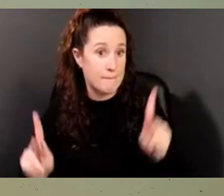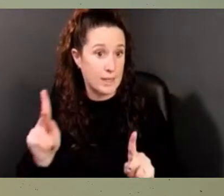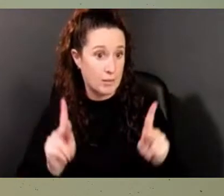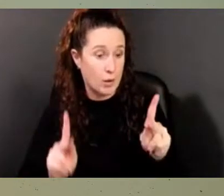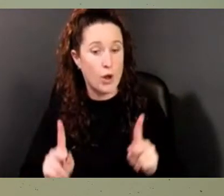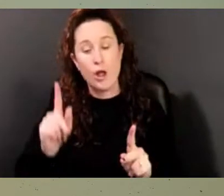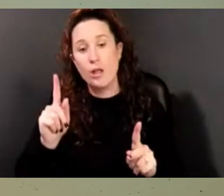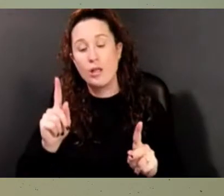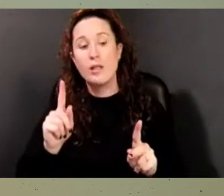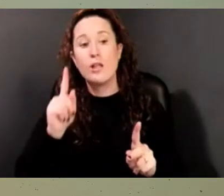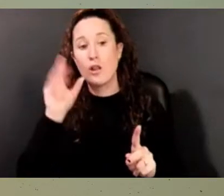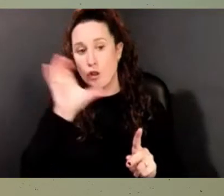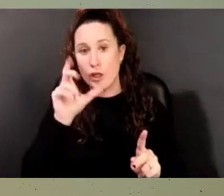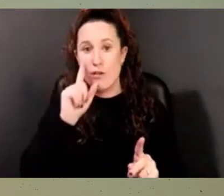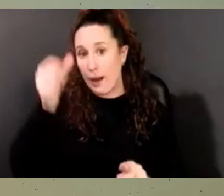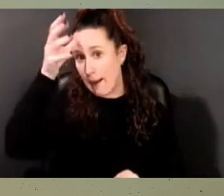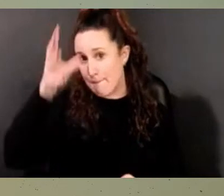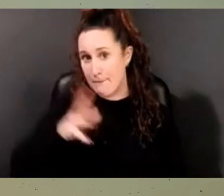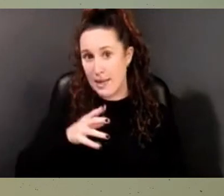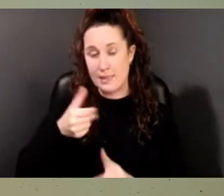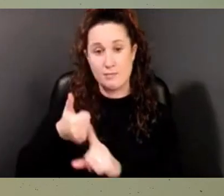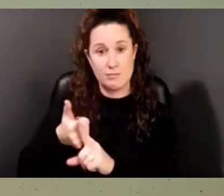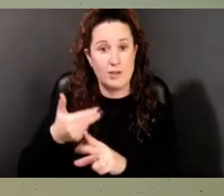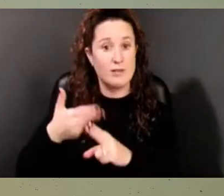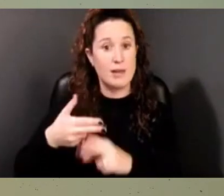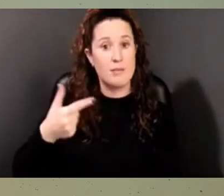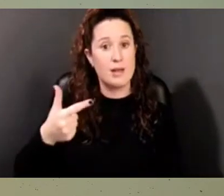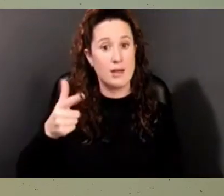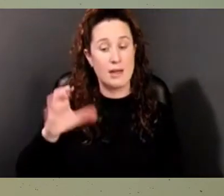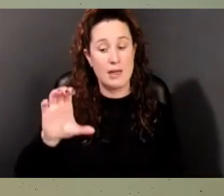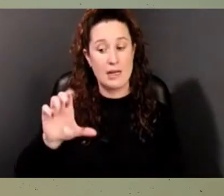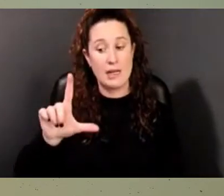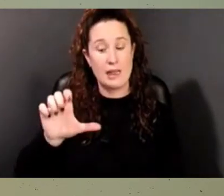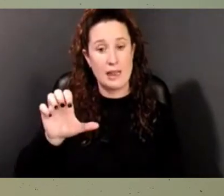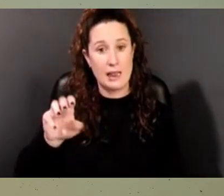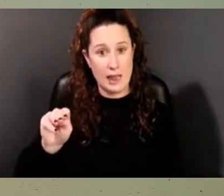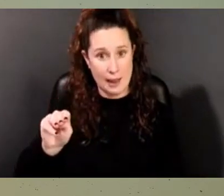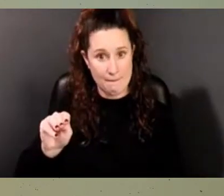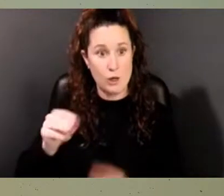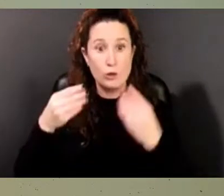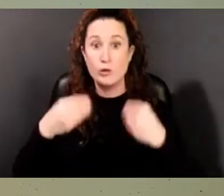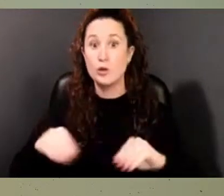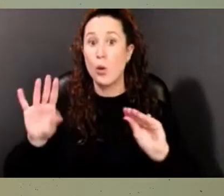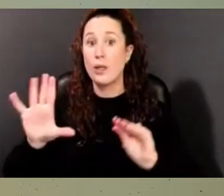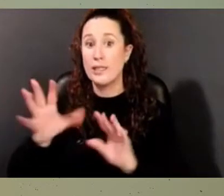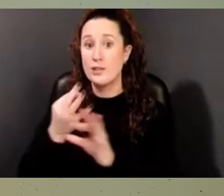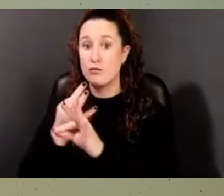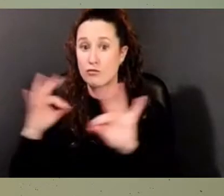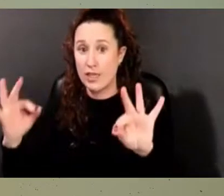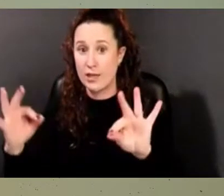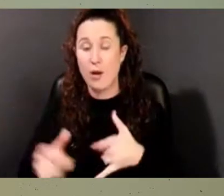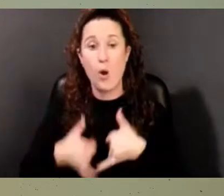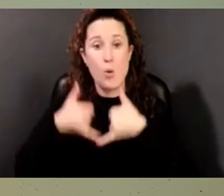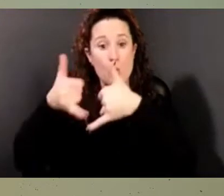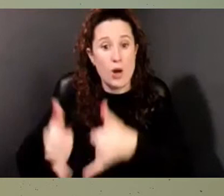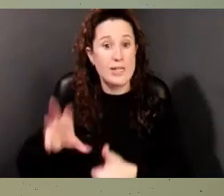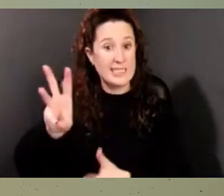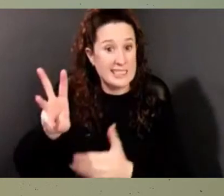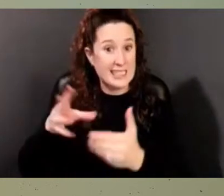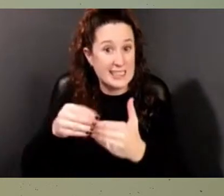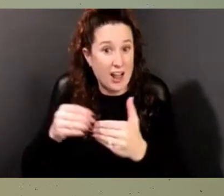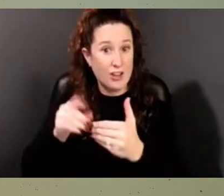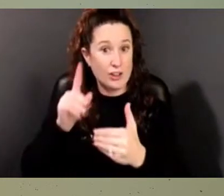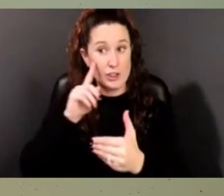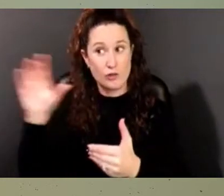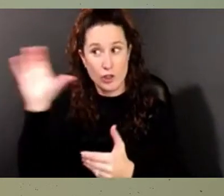man named Clem who had sought his freedom, and the advertisement offered a reward of $6 for his return. Included in